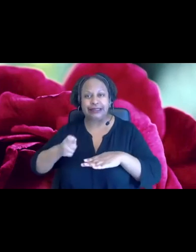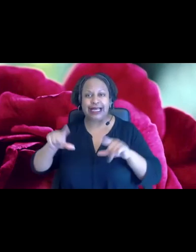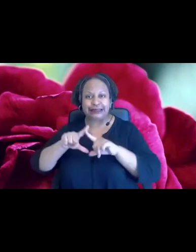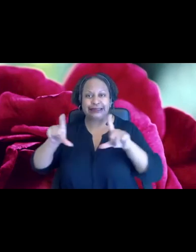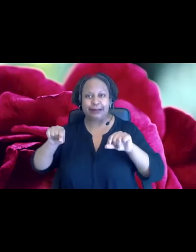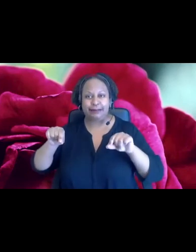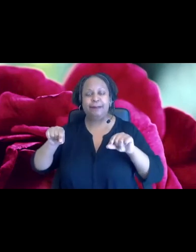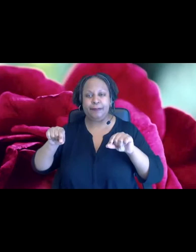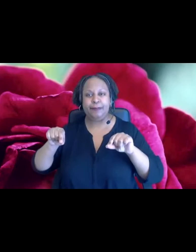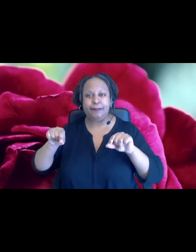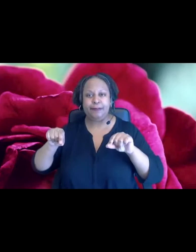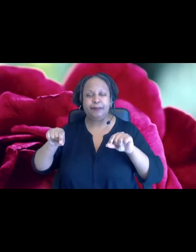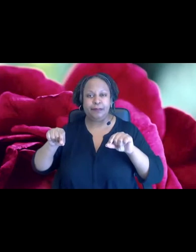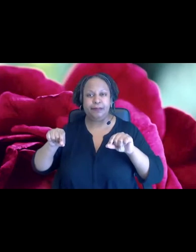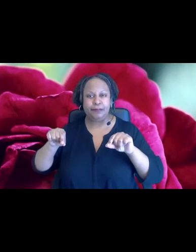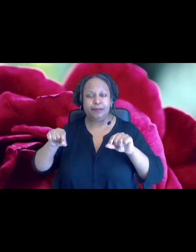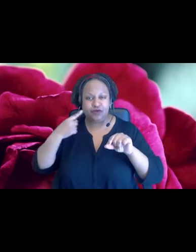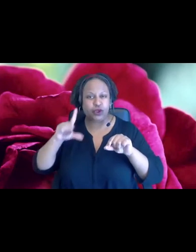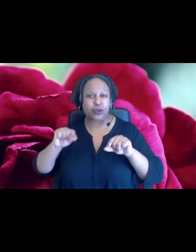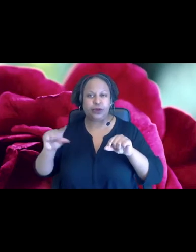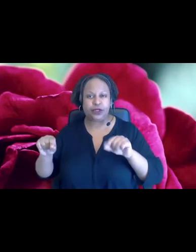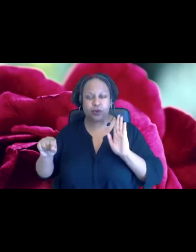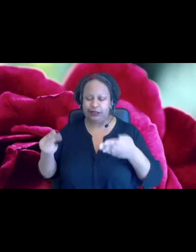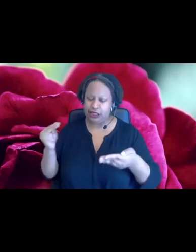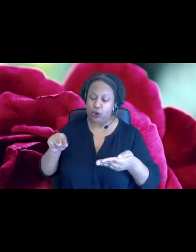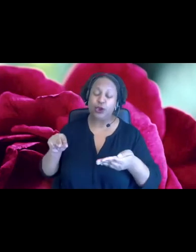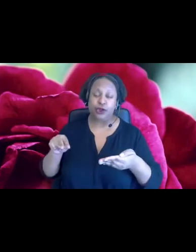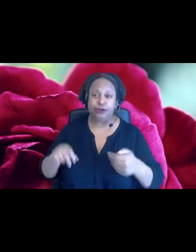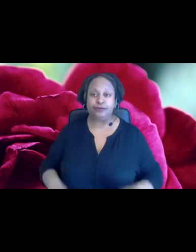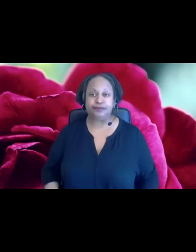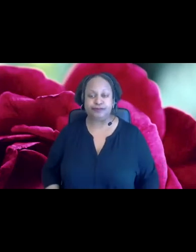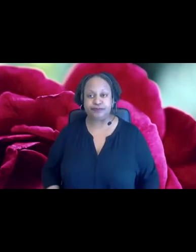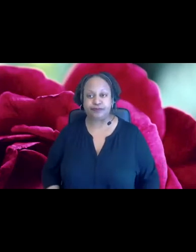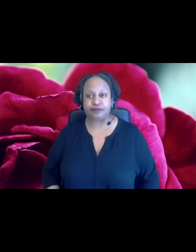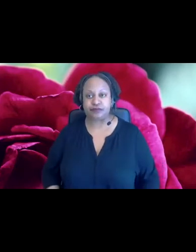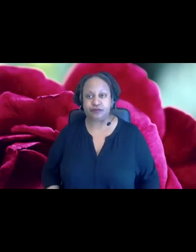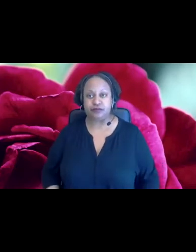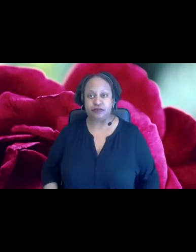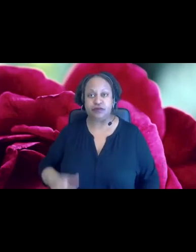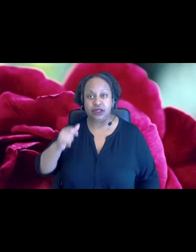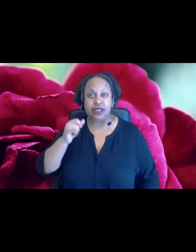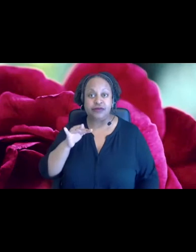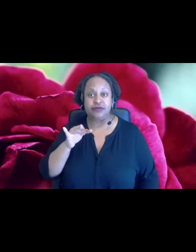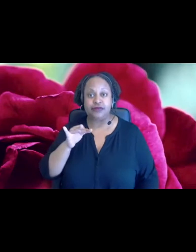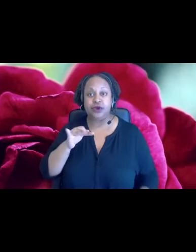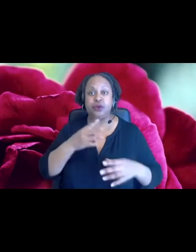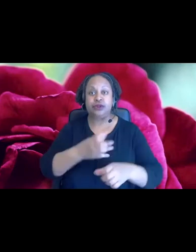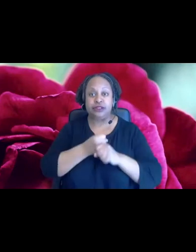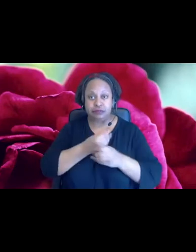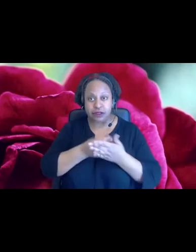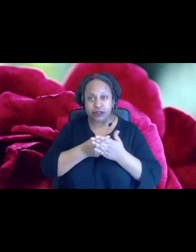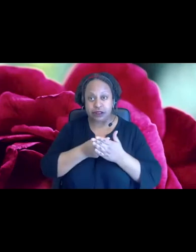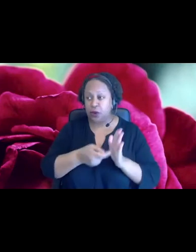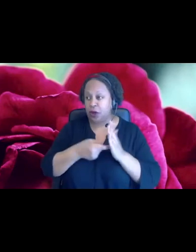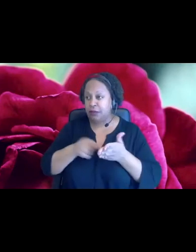got for 2020. So if you received an amount and you had to pay it all back before the end of 2020,